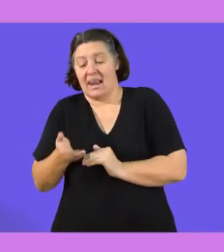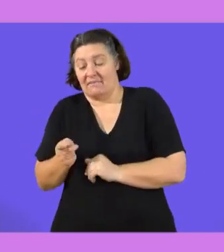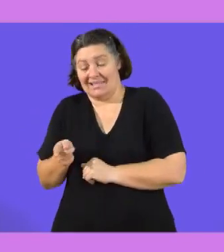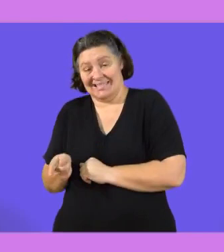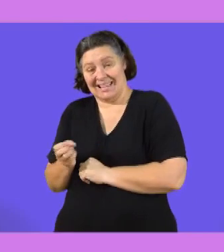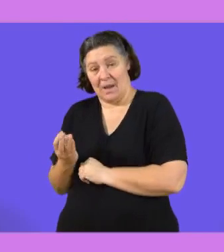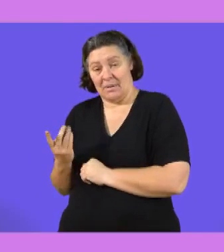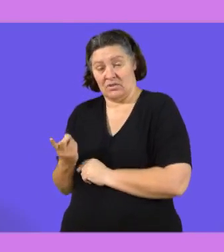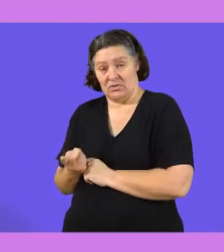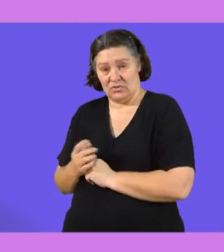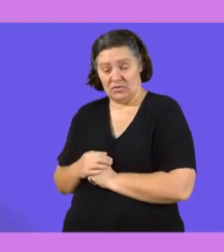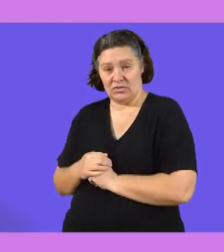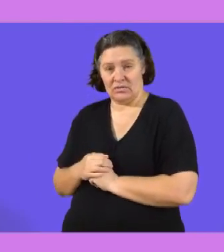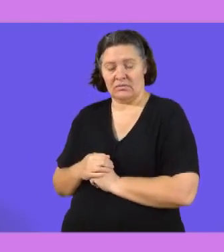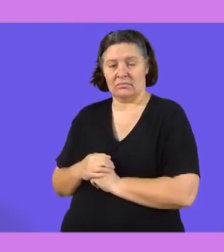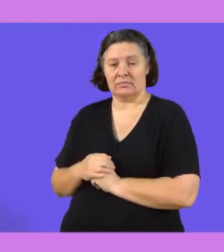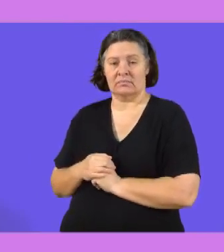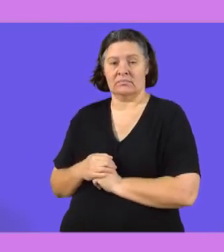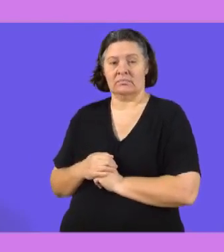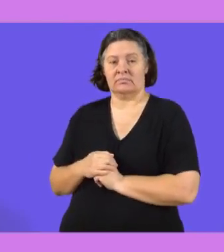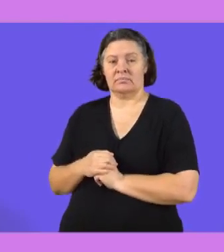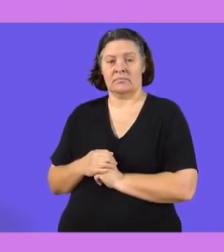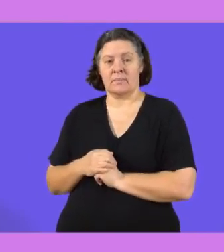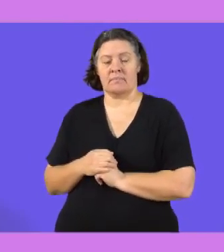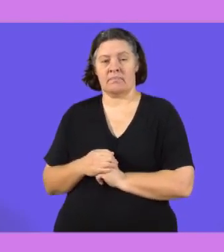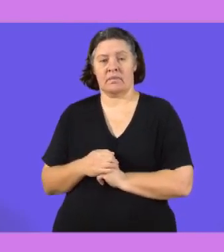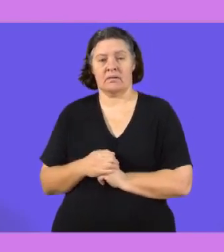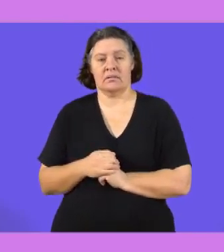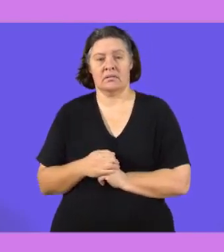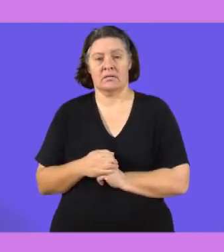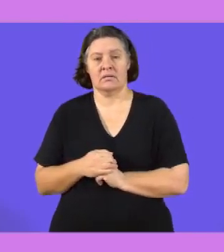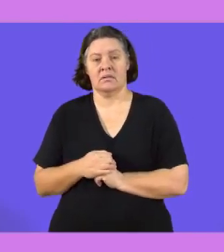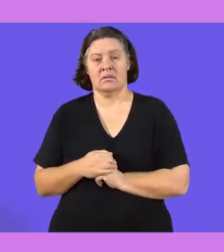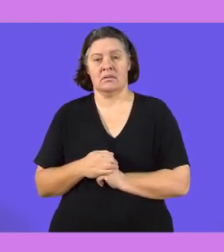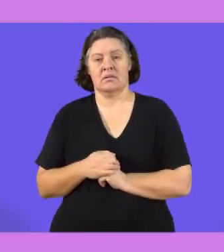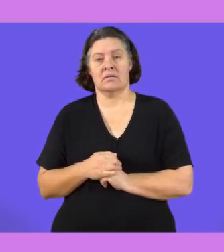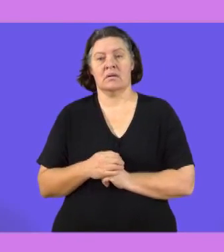So therefore, his income will be